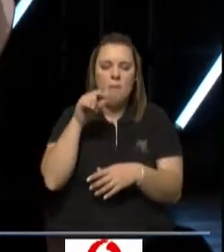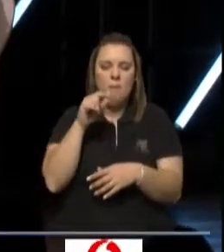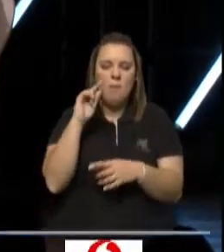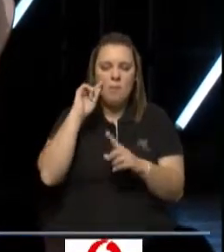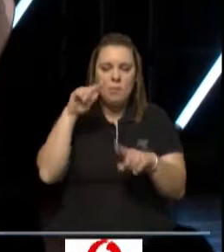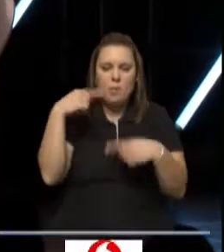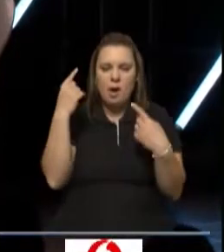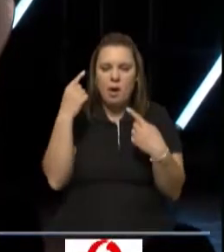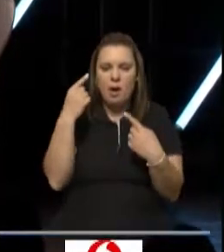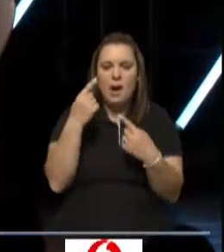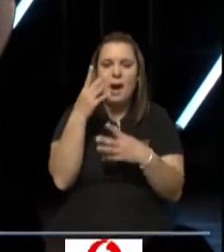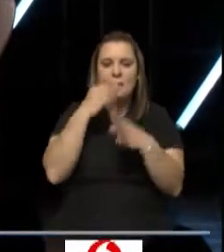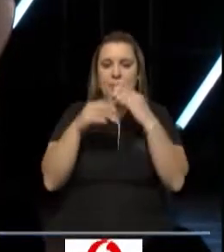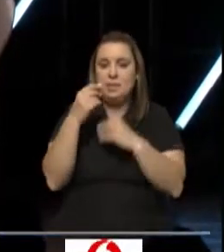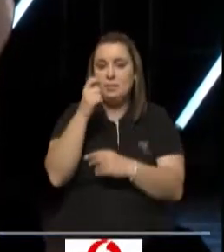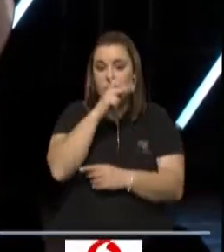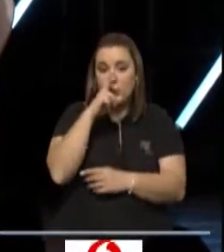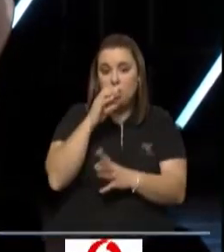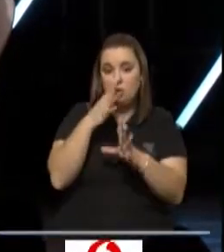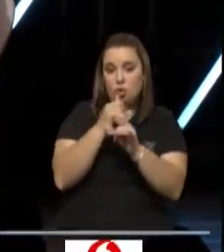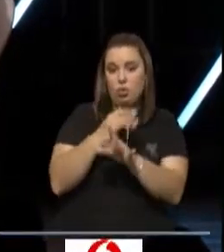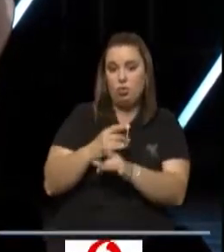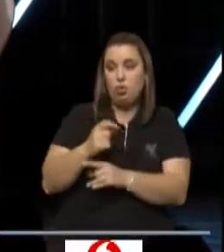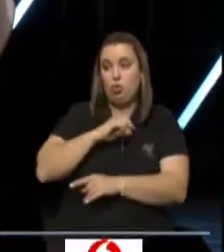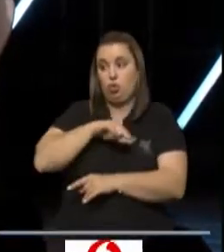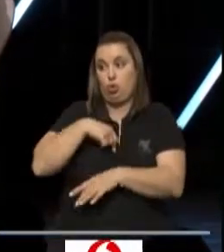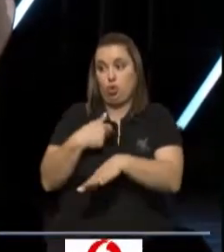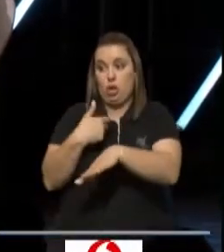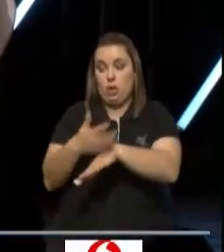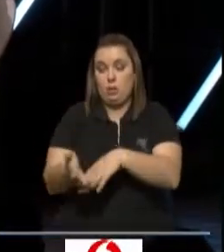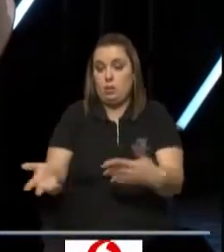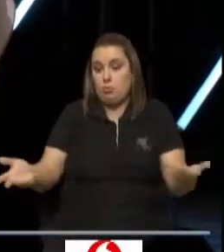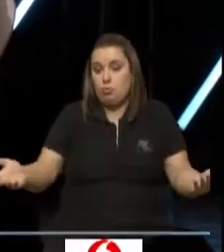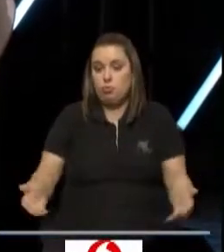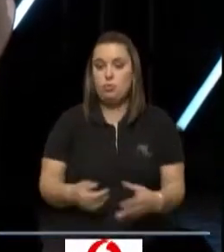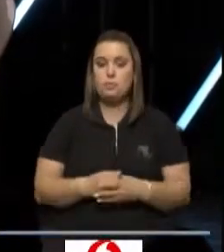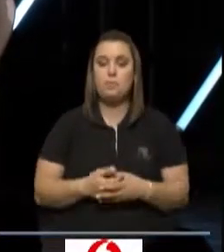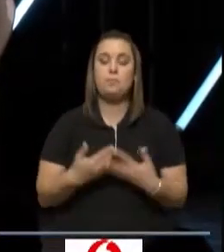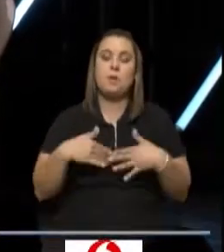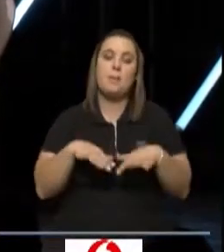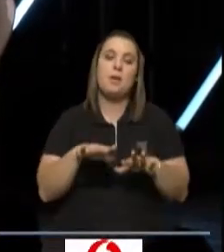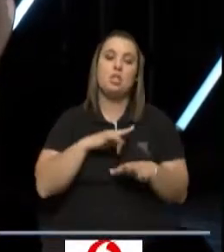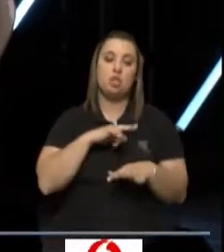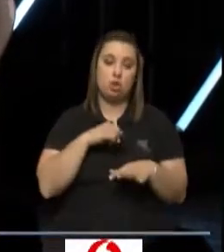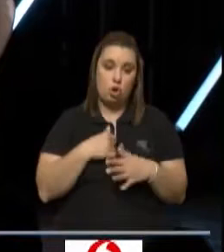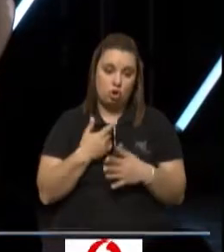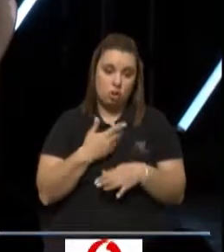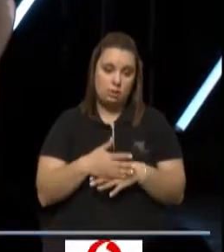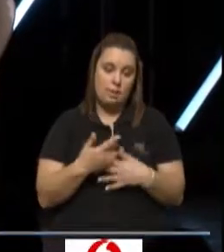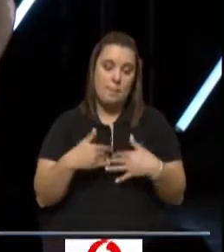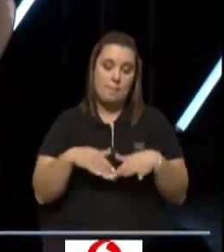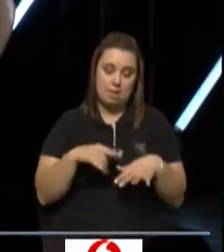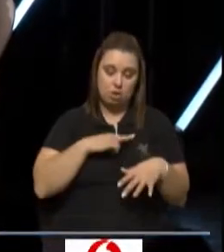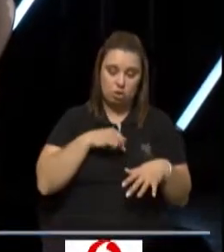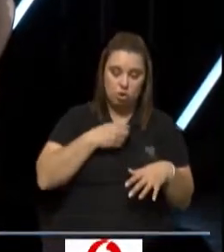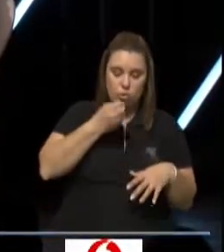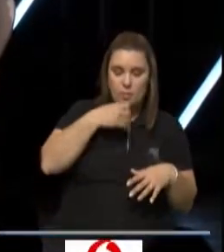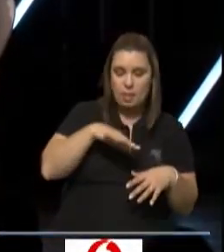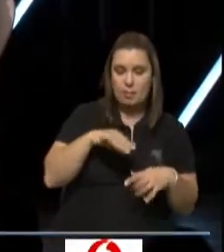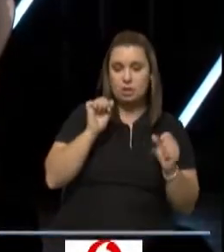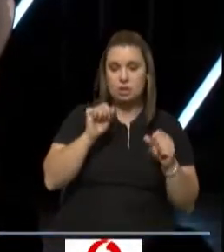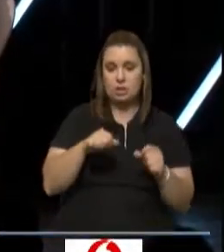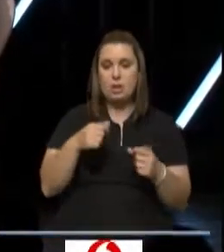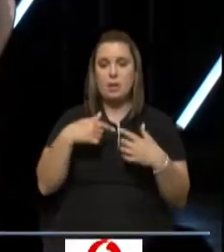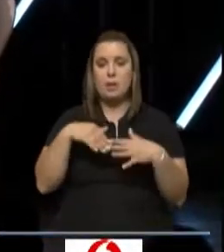availability. So we learn from others' mistakes despite being delayed. Yes, but